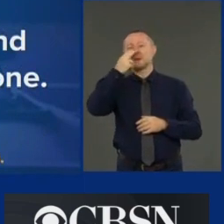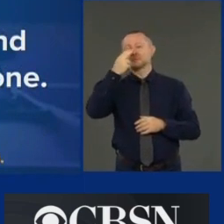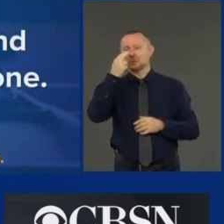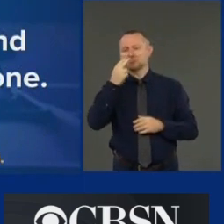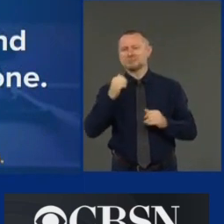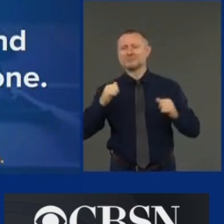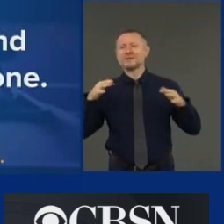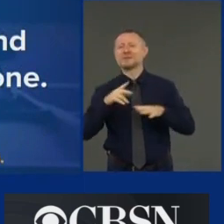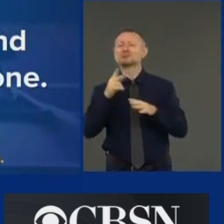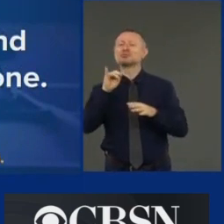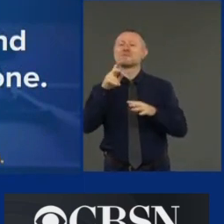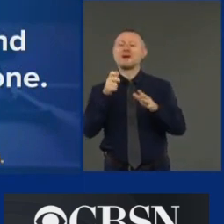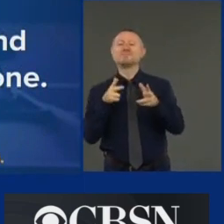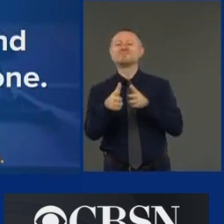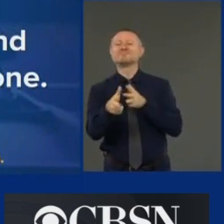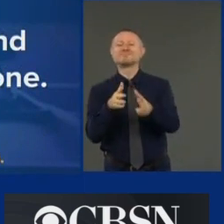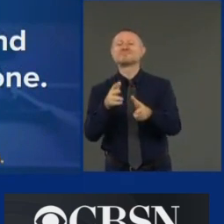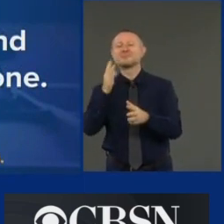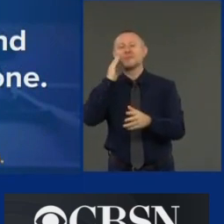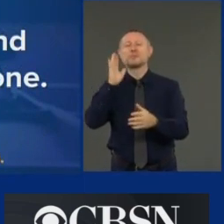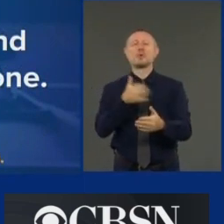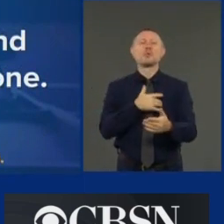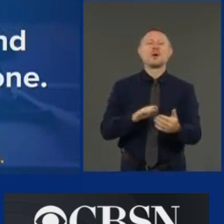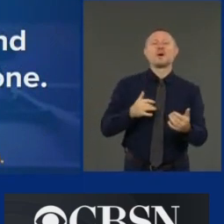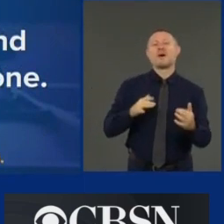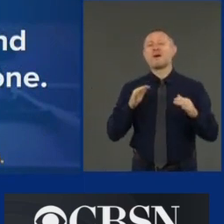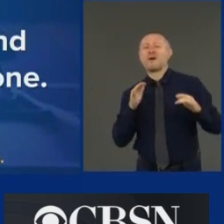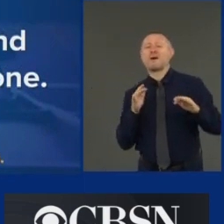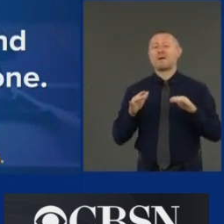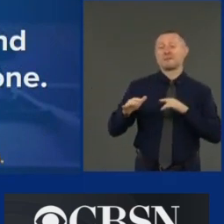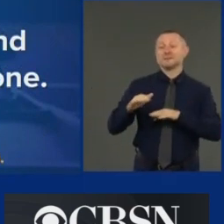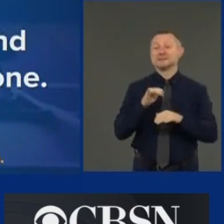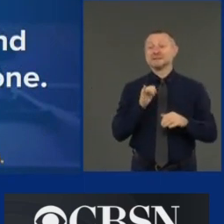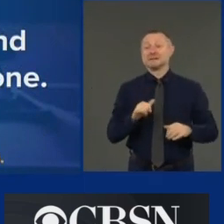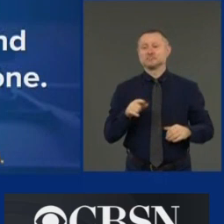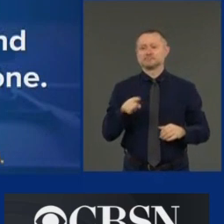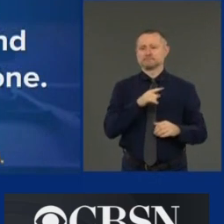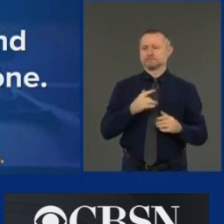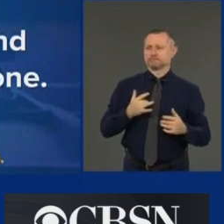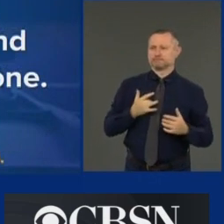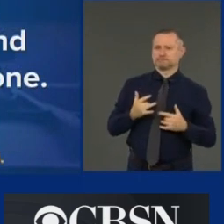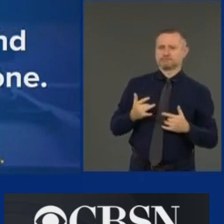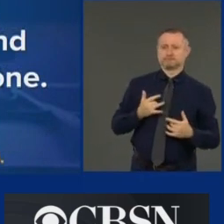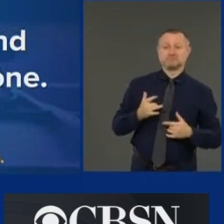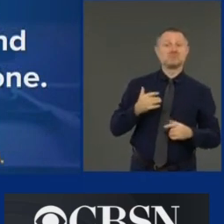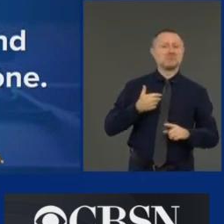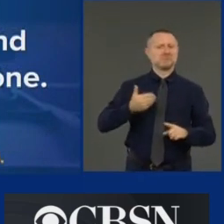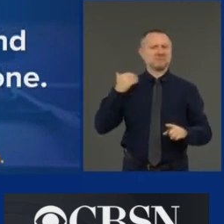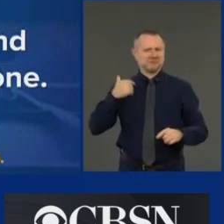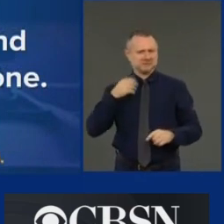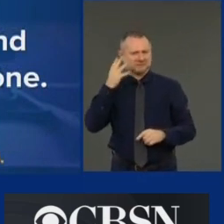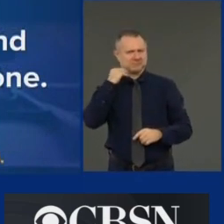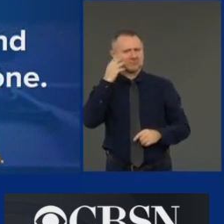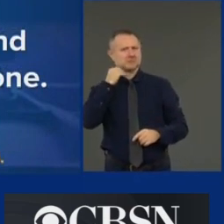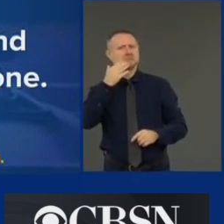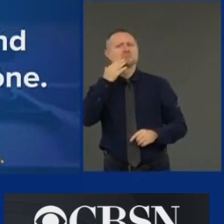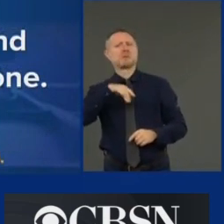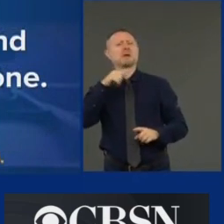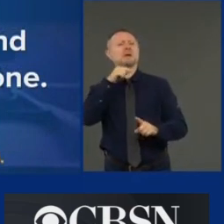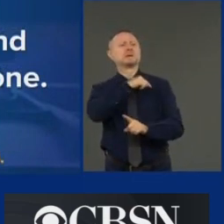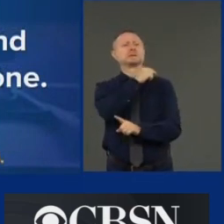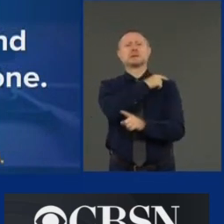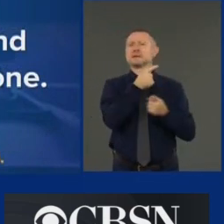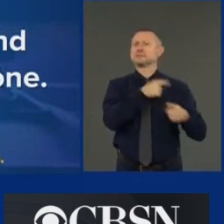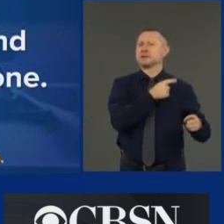concert series, and it was a matter of concern. We've had bad experiences with several towns